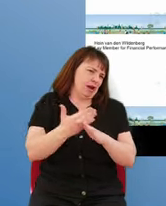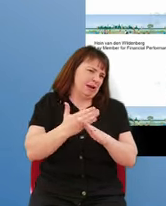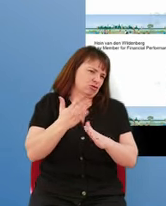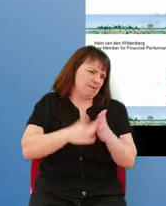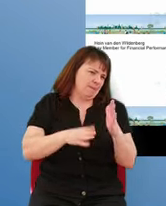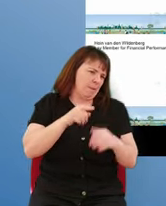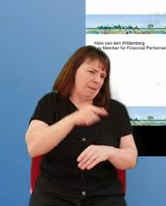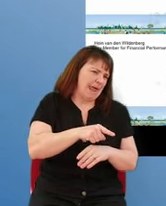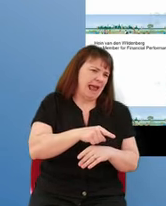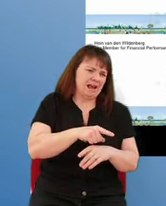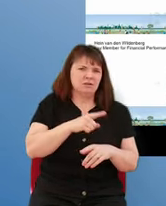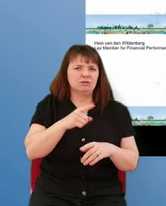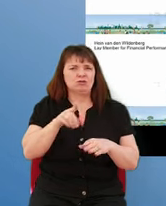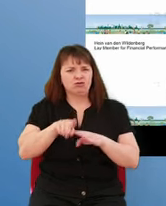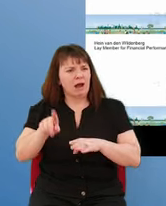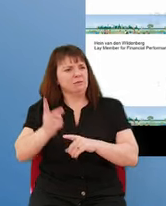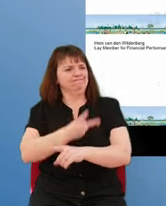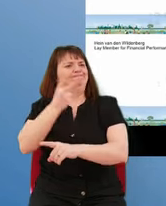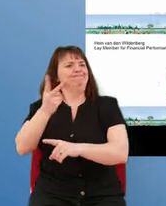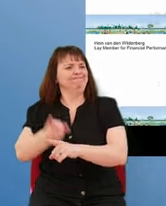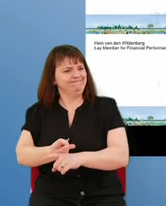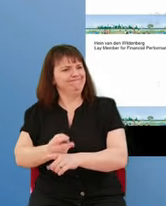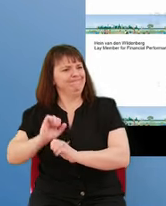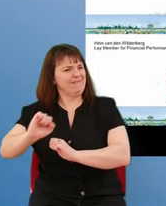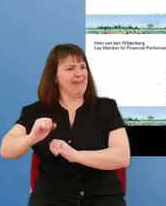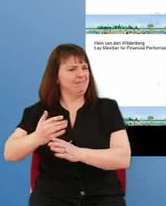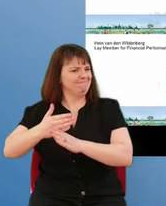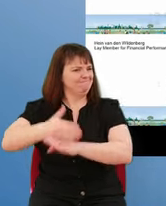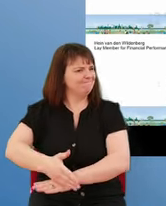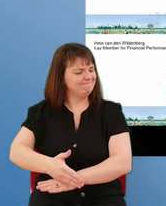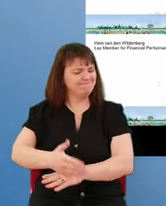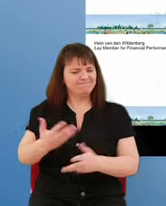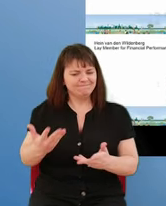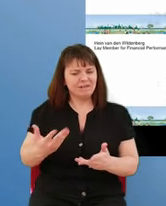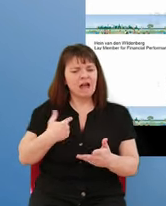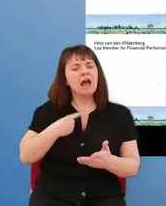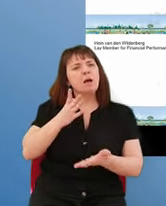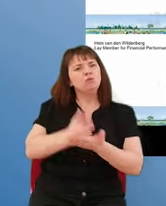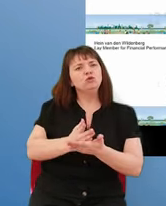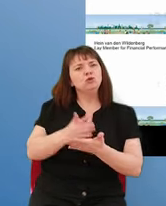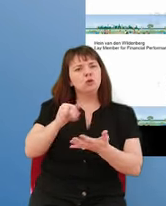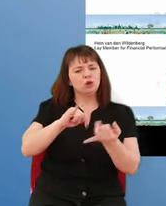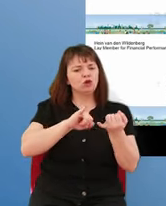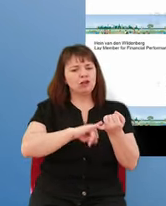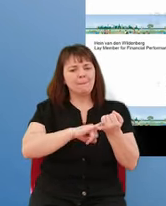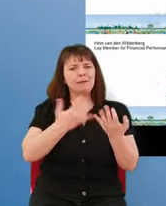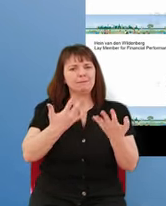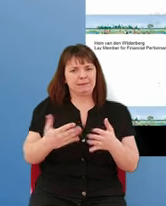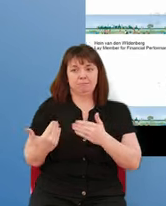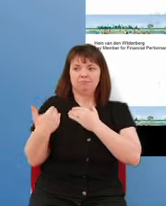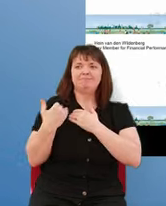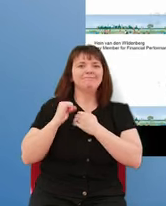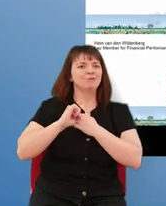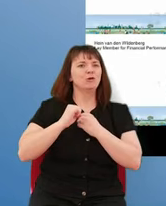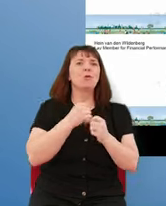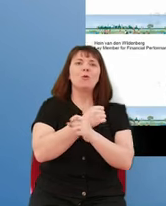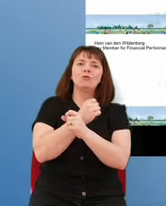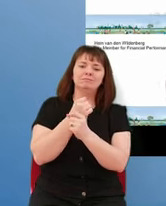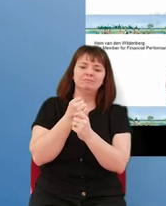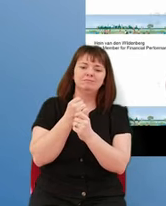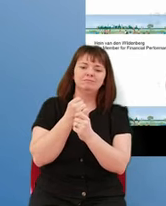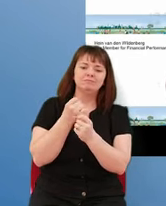taken on board the other suggestions in terms of improving access and addressing inequalities as